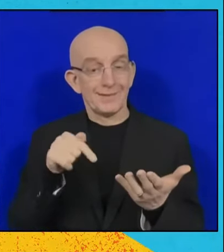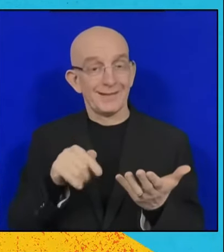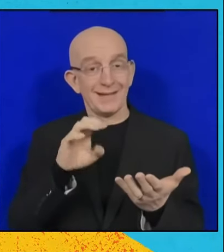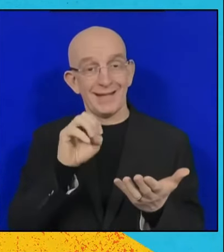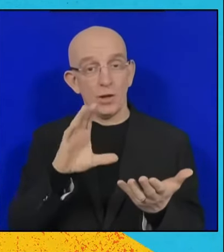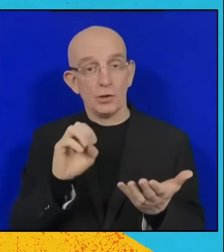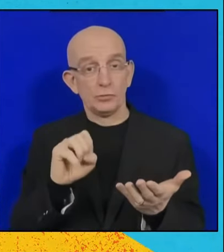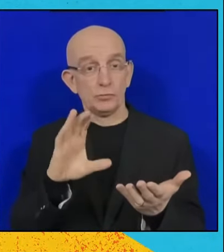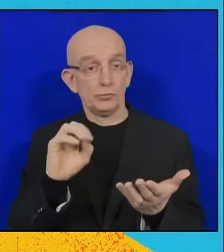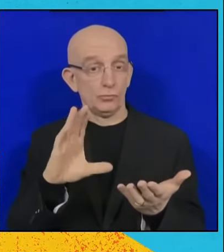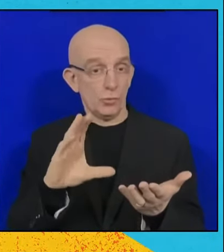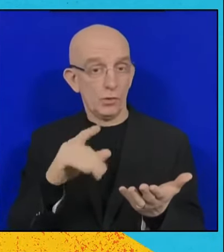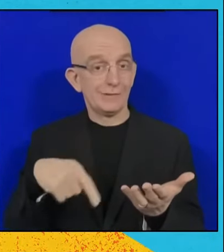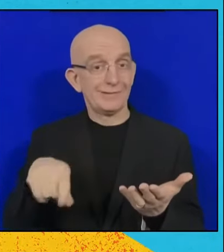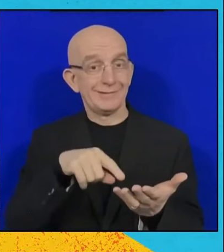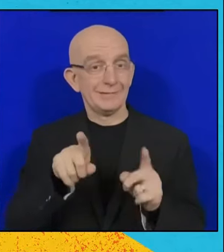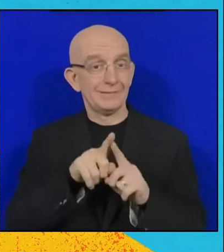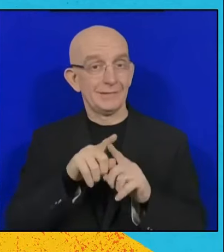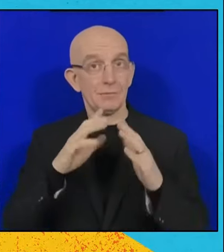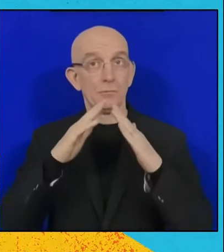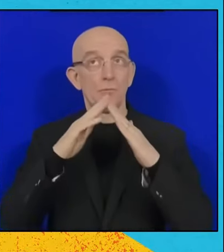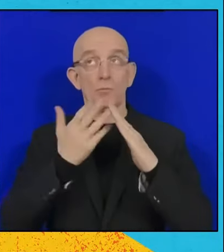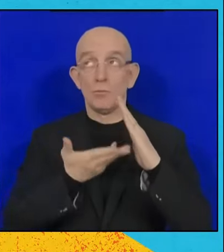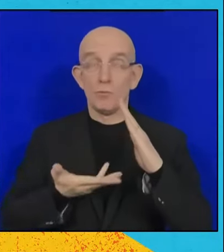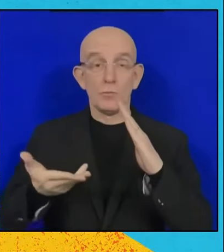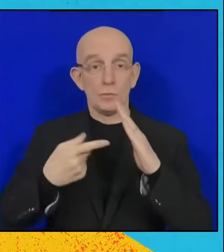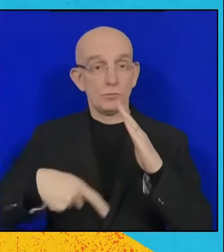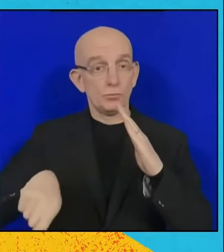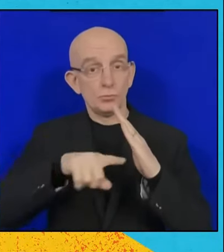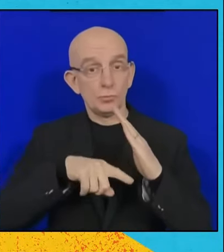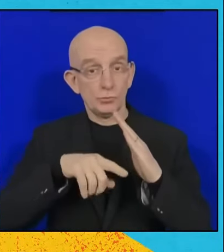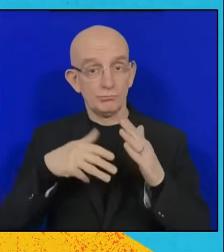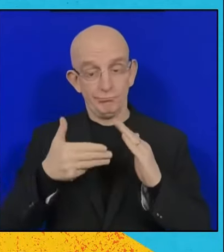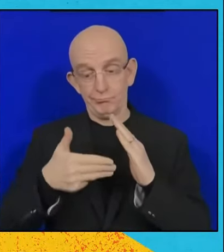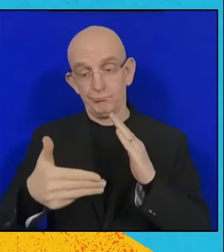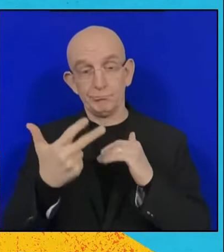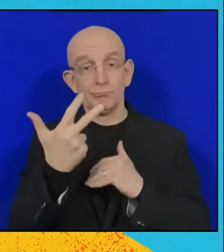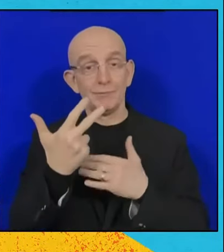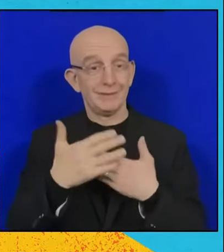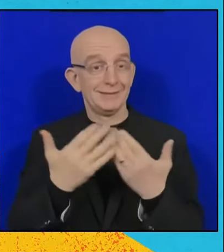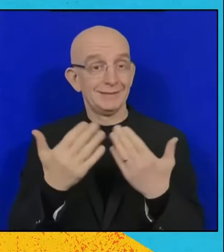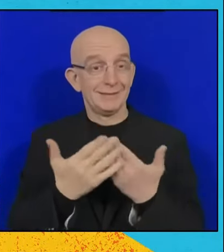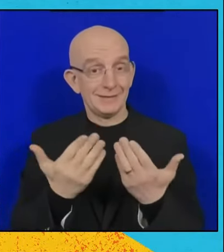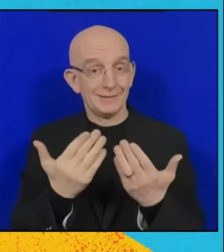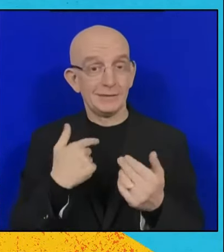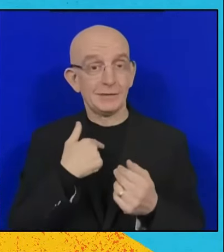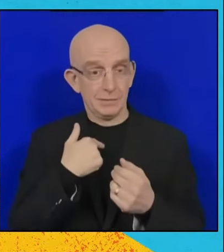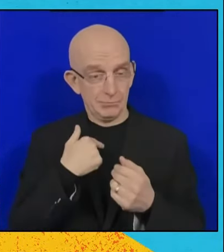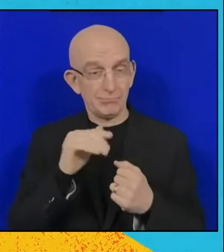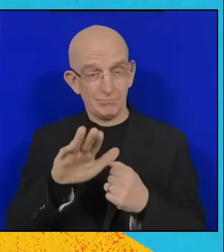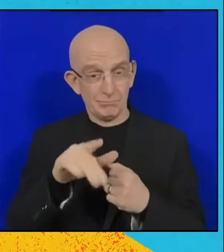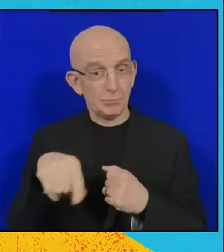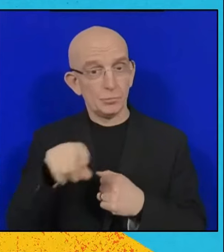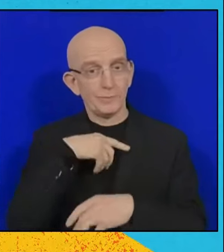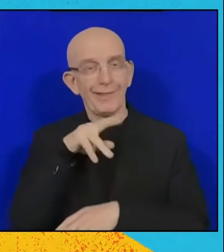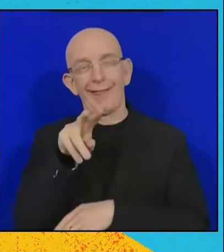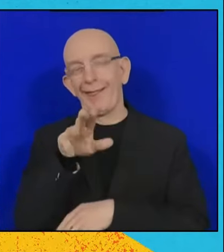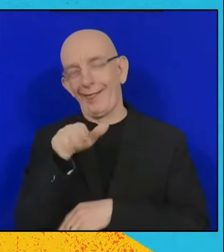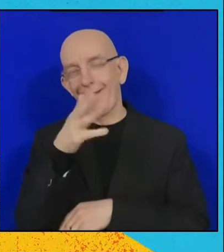value you, and we are eager to learn from you. Let's shape together the world we wish to live in and the future you